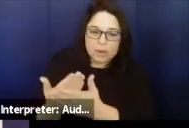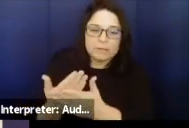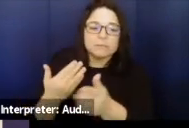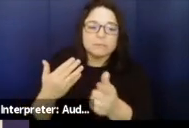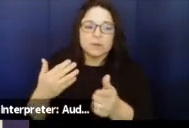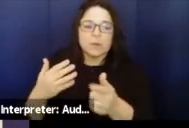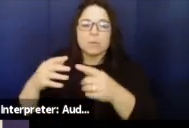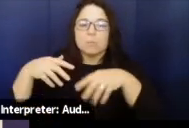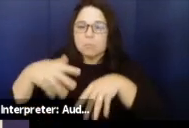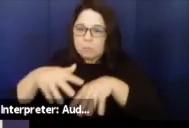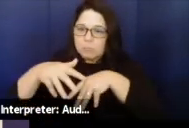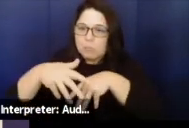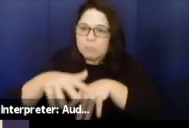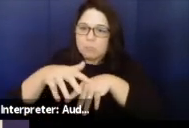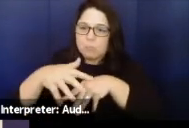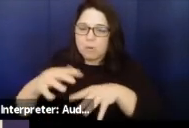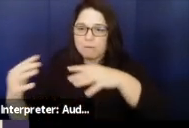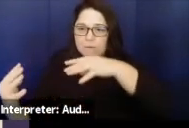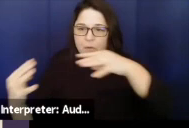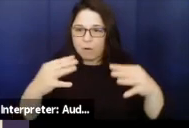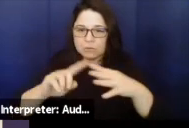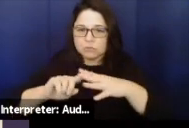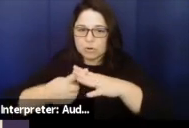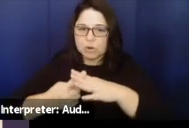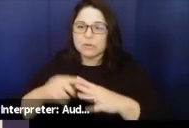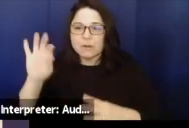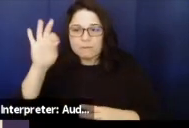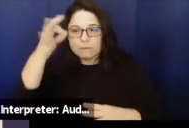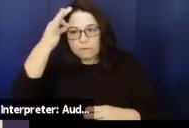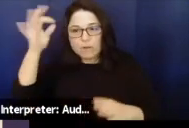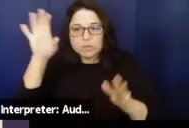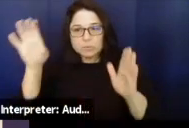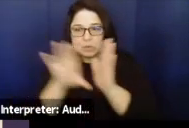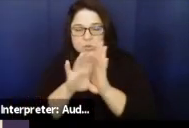Fighting ensued. And this French illustration refers to the